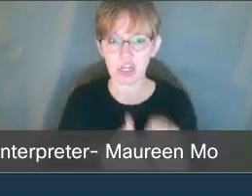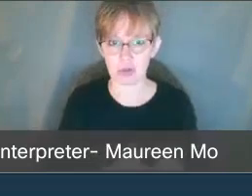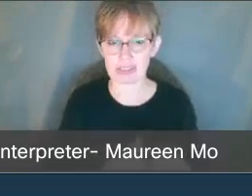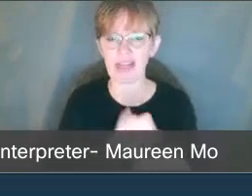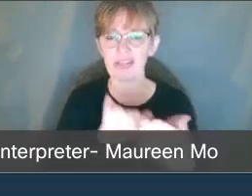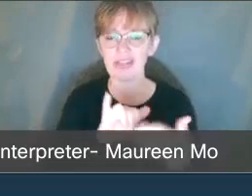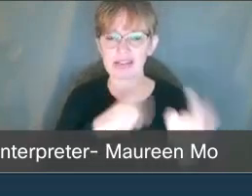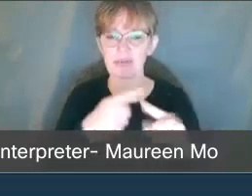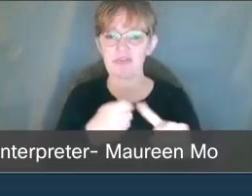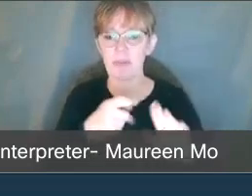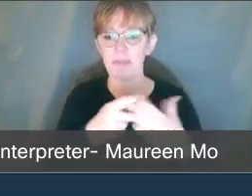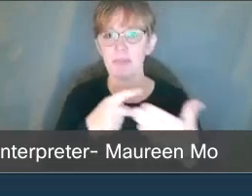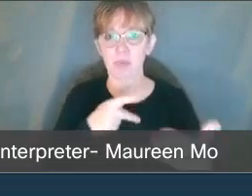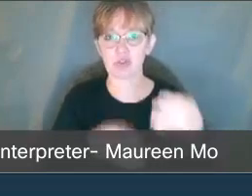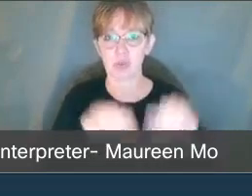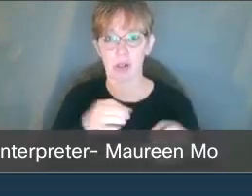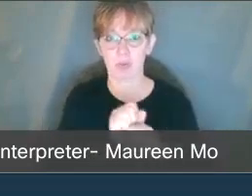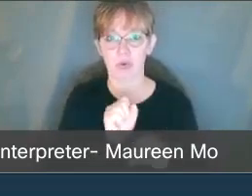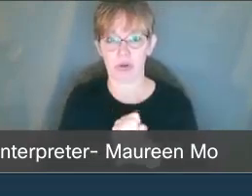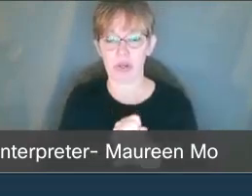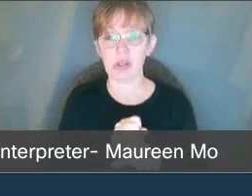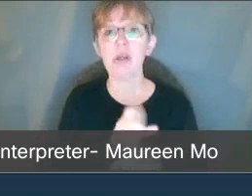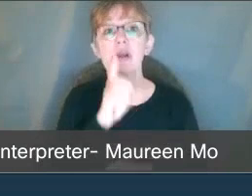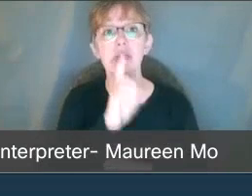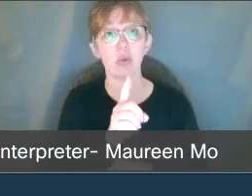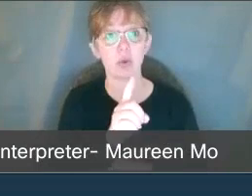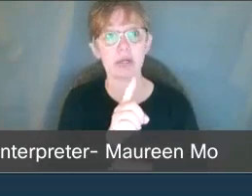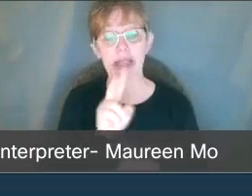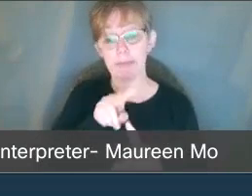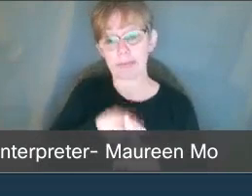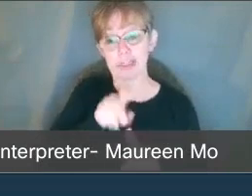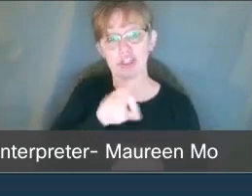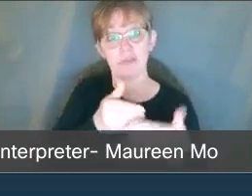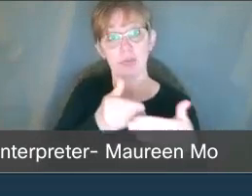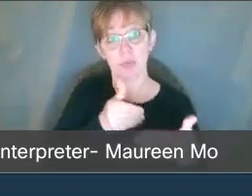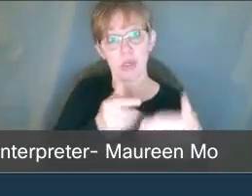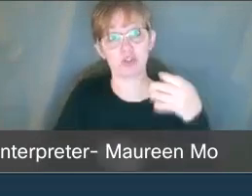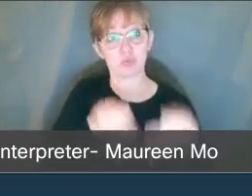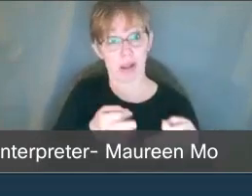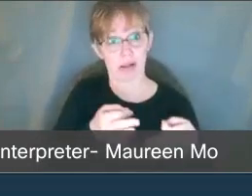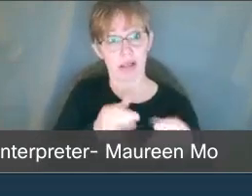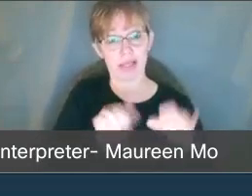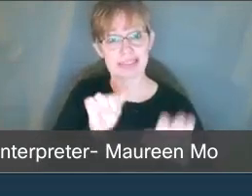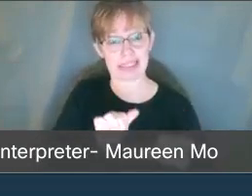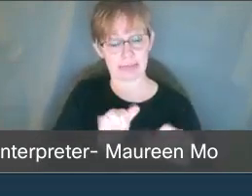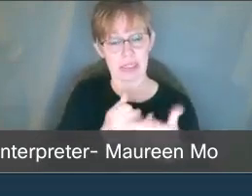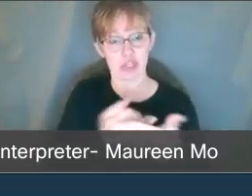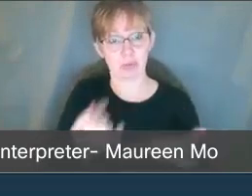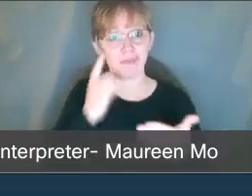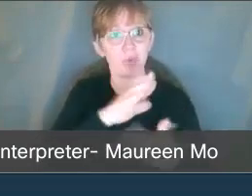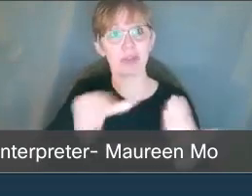work. So there was a implementation of a pretrial risk assessment instrument across the entire state of